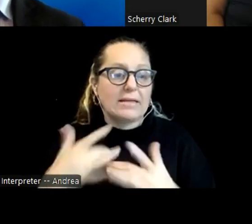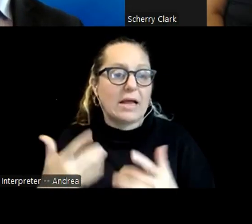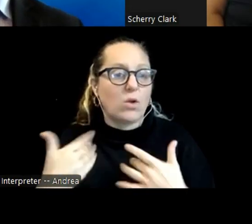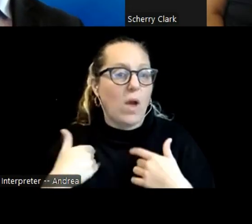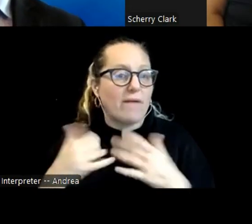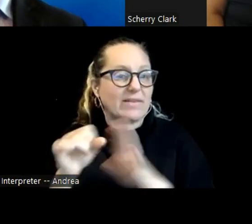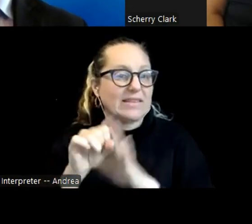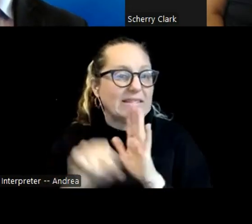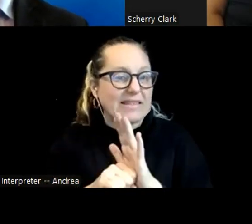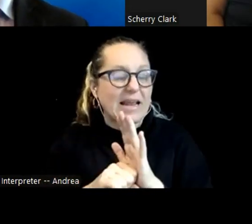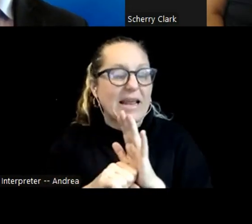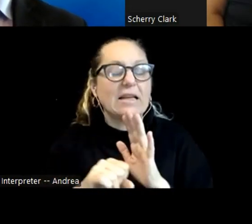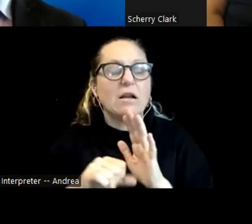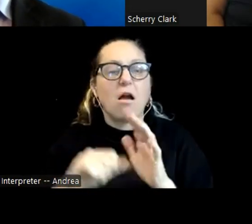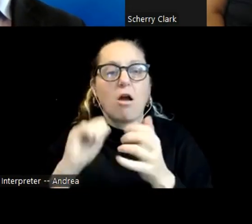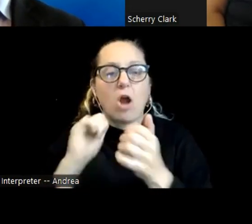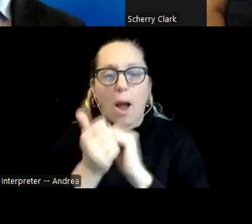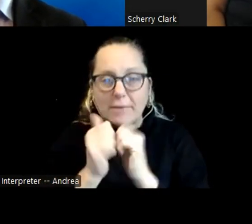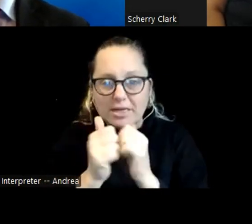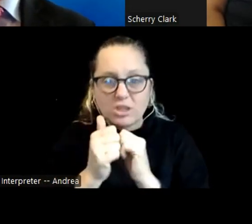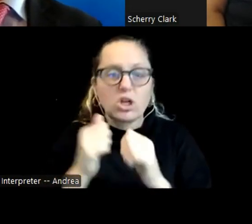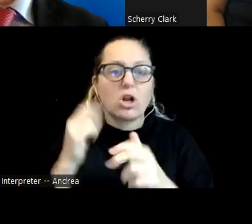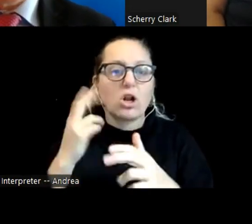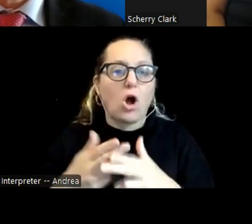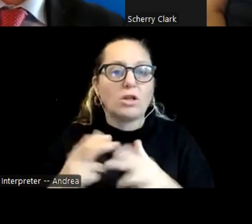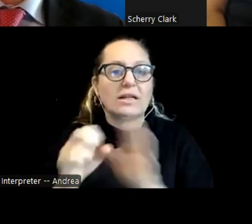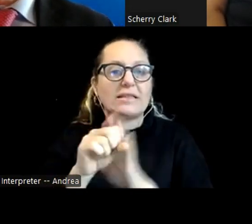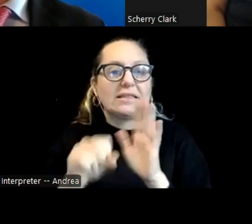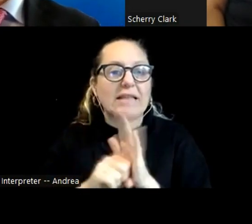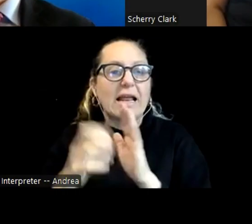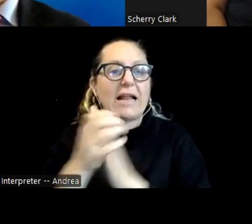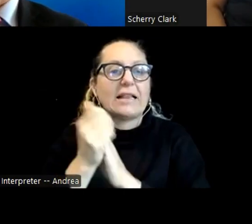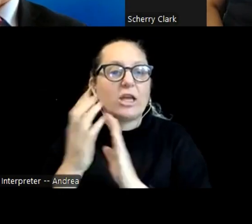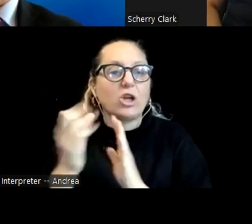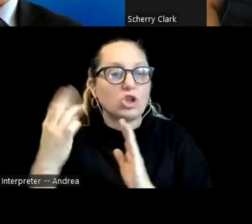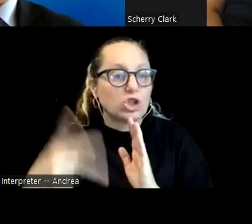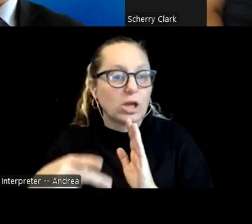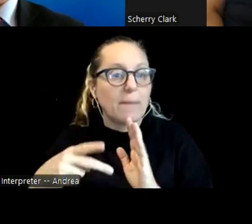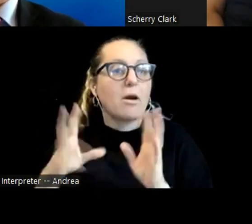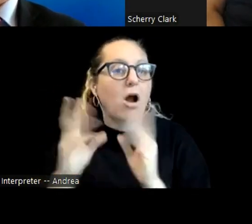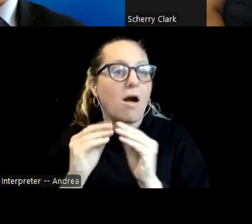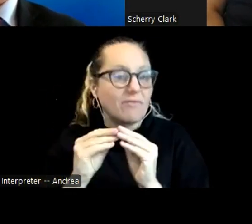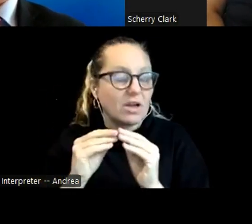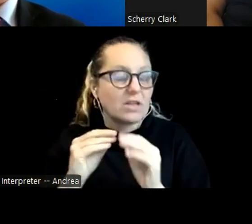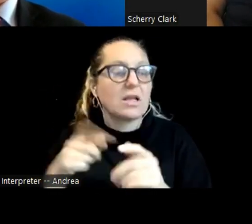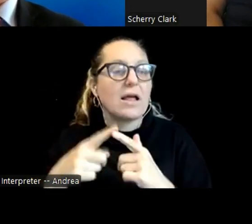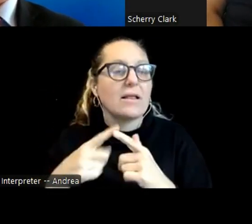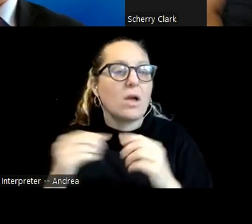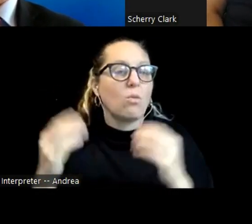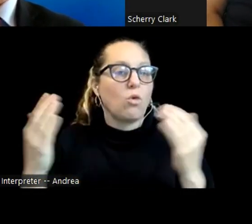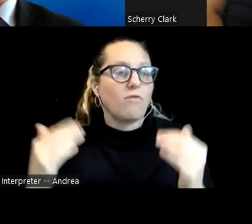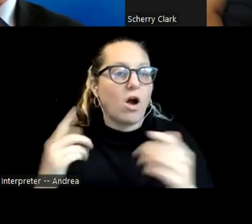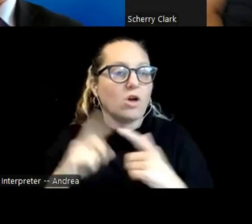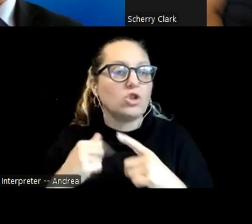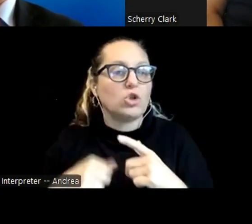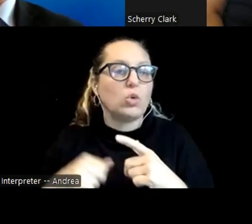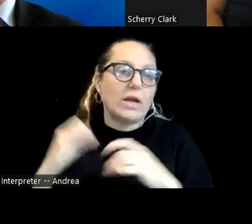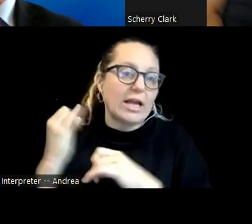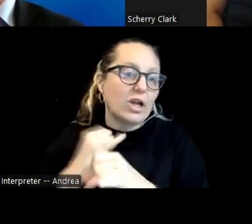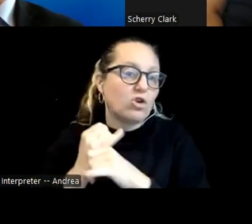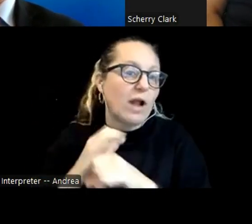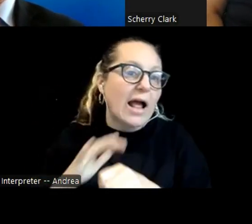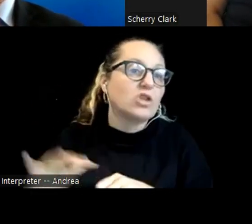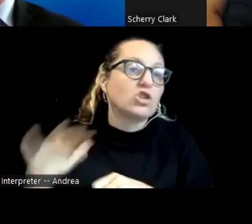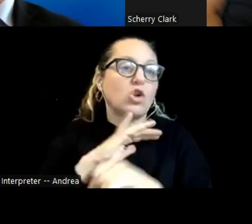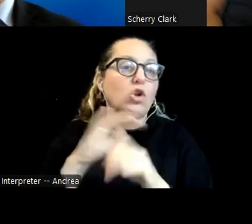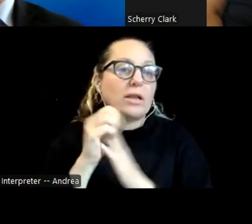state competition. It is called a state leadership conference. And then we move on to an international